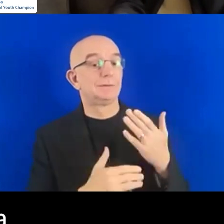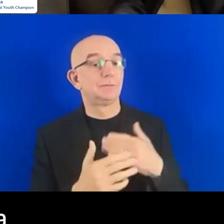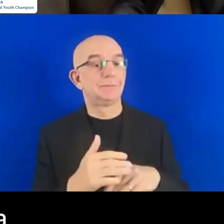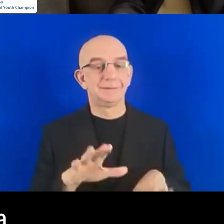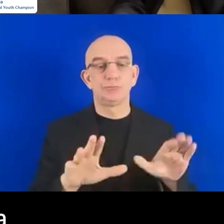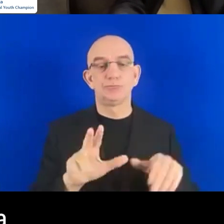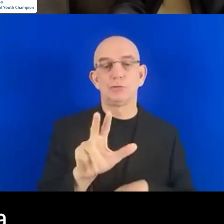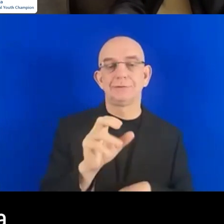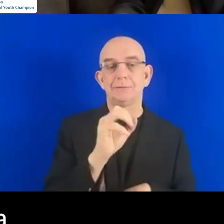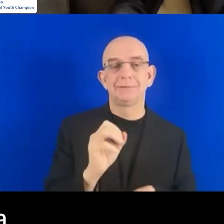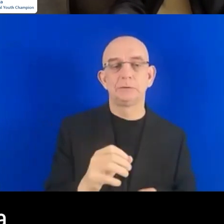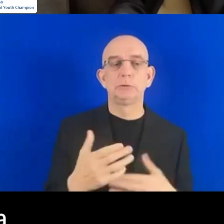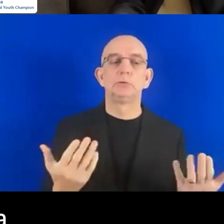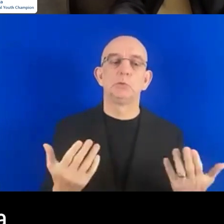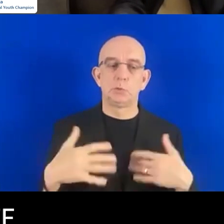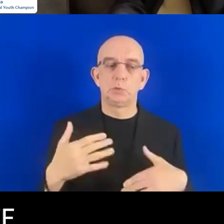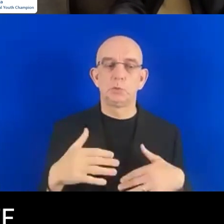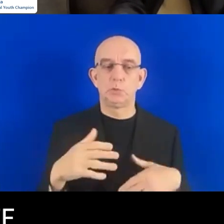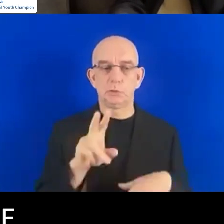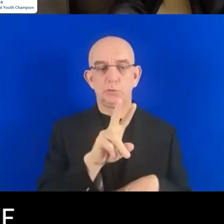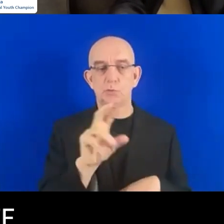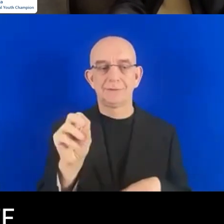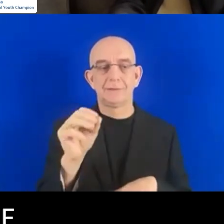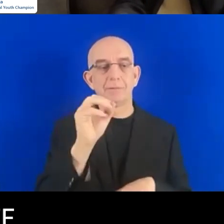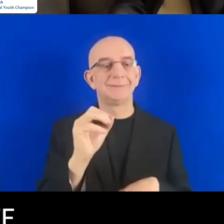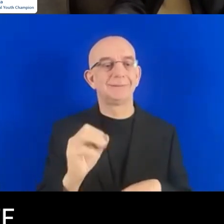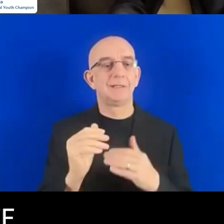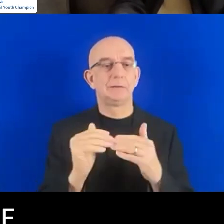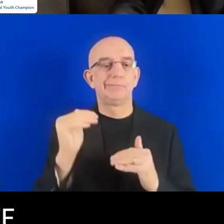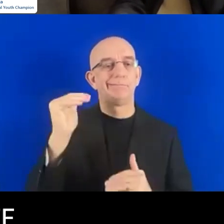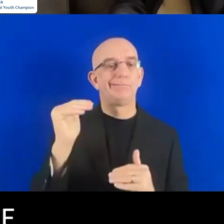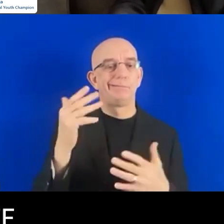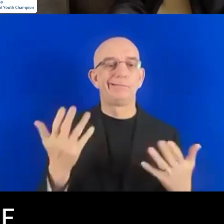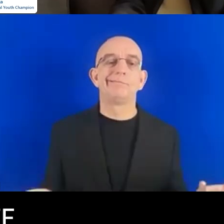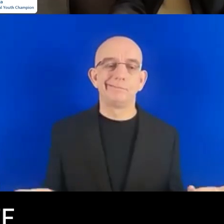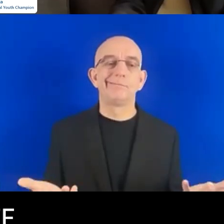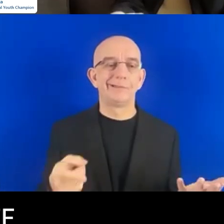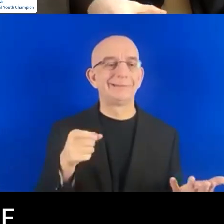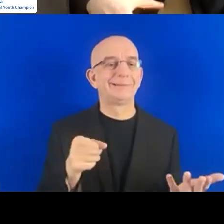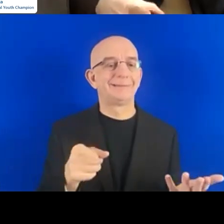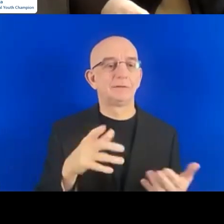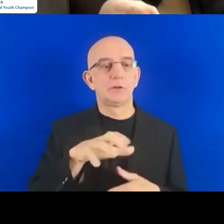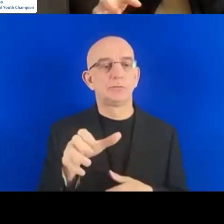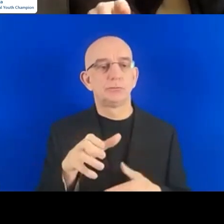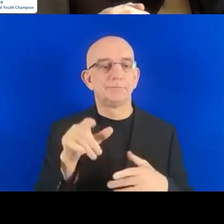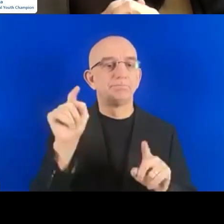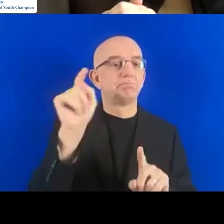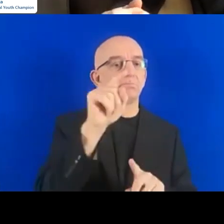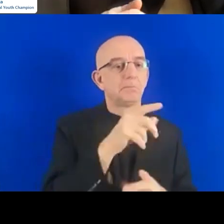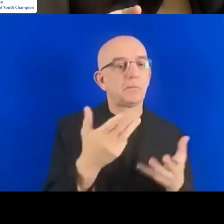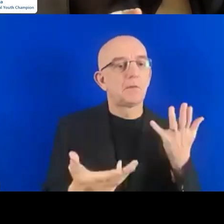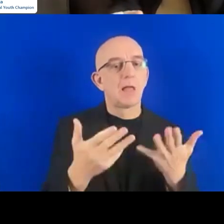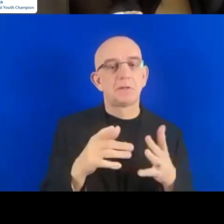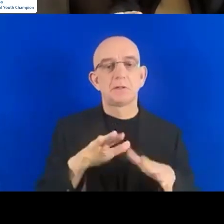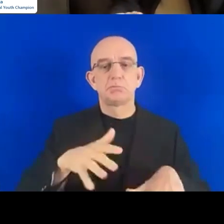important, the lack of data, and even with this Washington UNICEF child functioning module